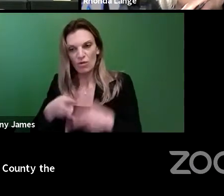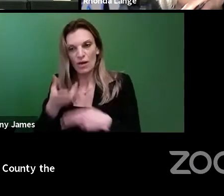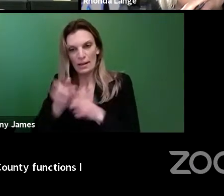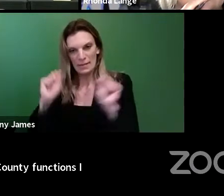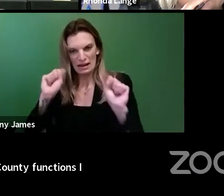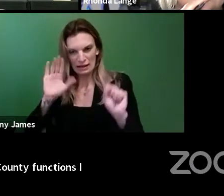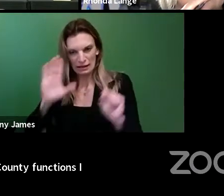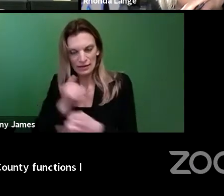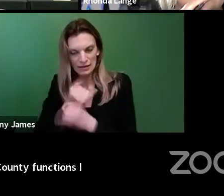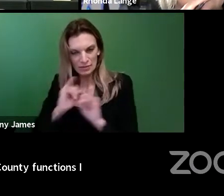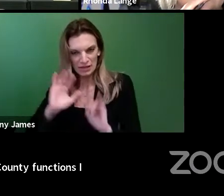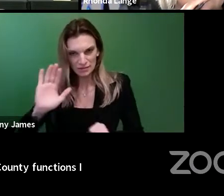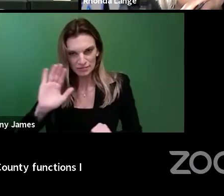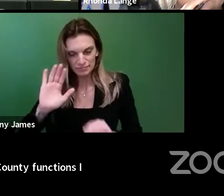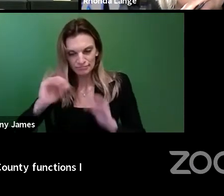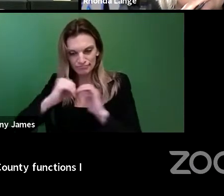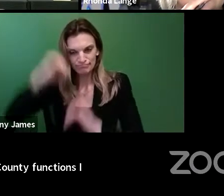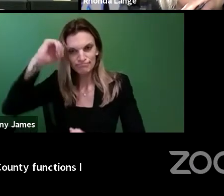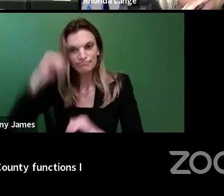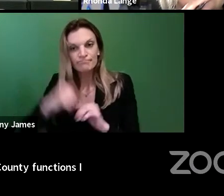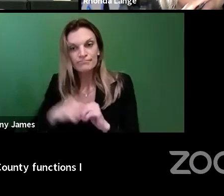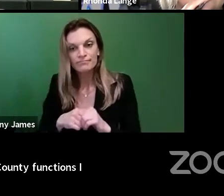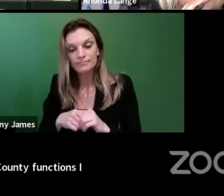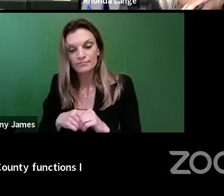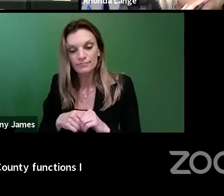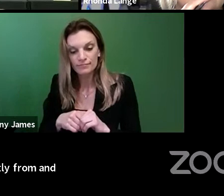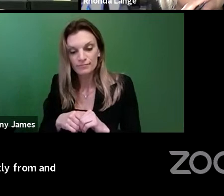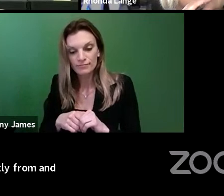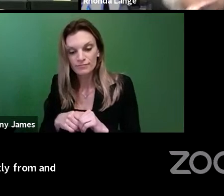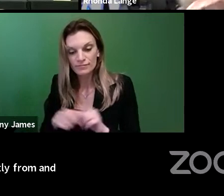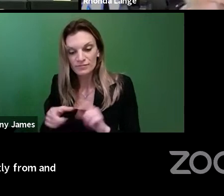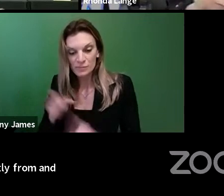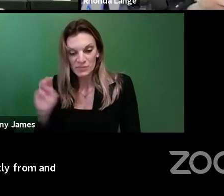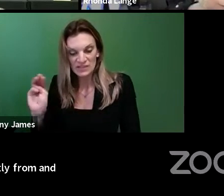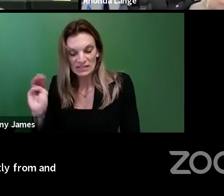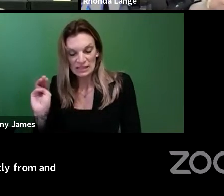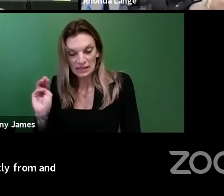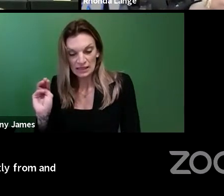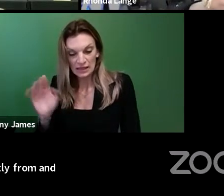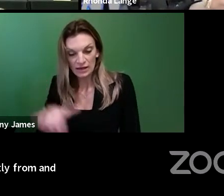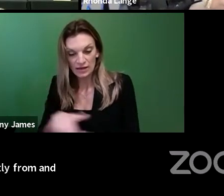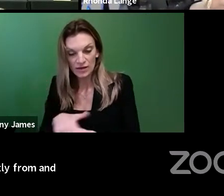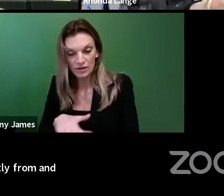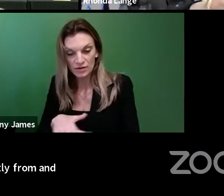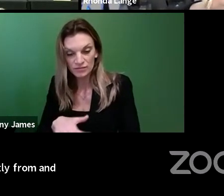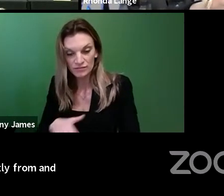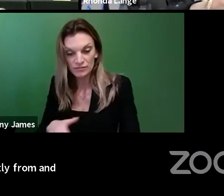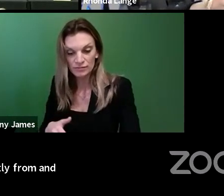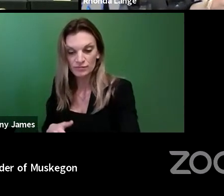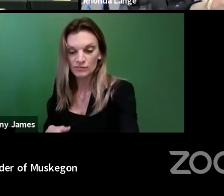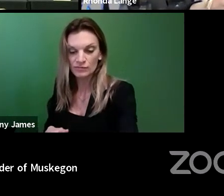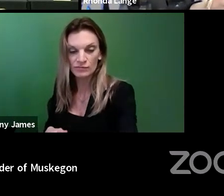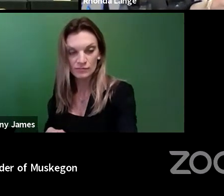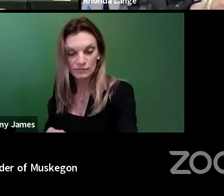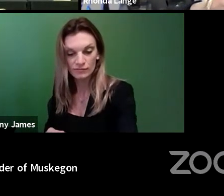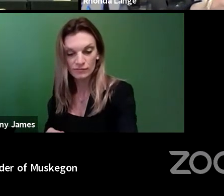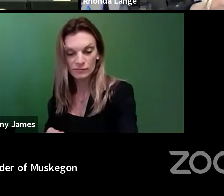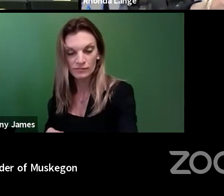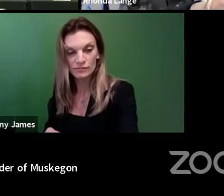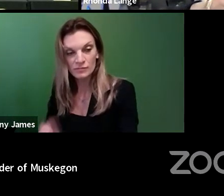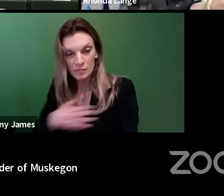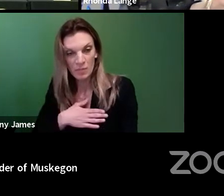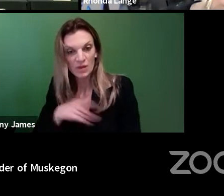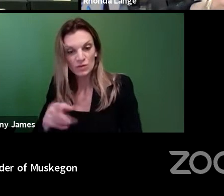and differently from the remainder of Muskegon County. And so I'd respectfully ask you to